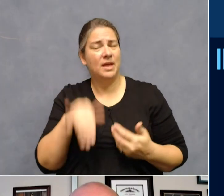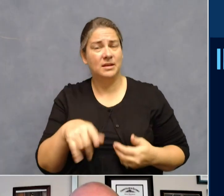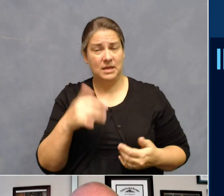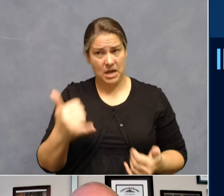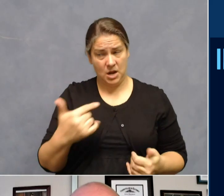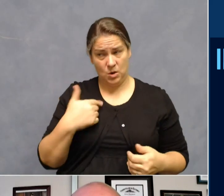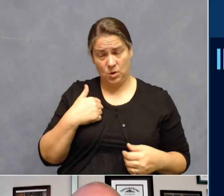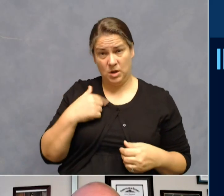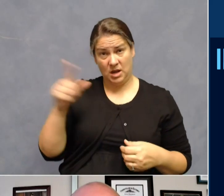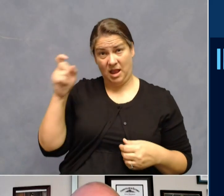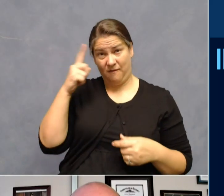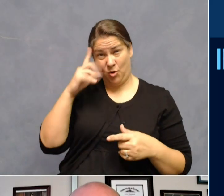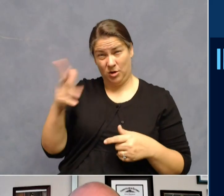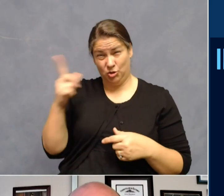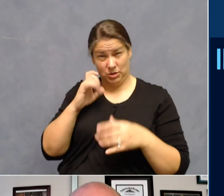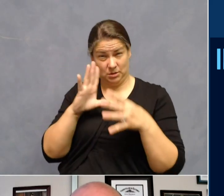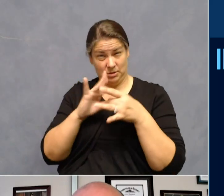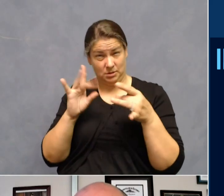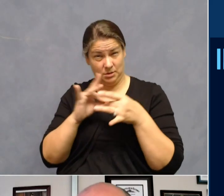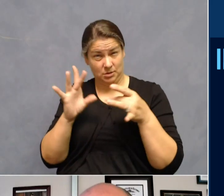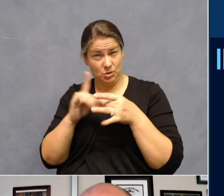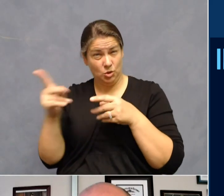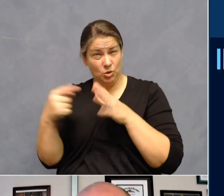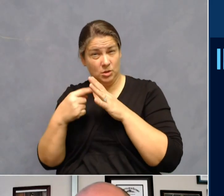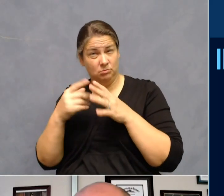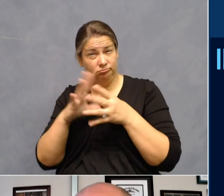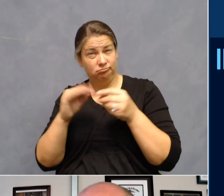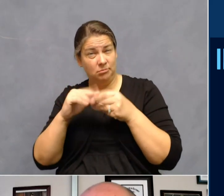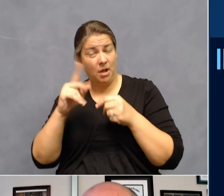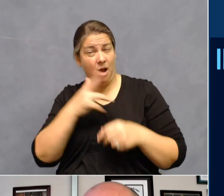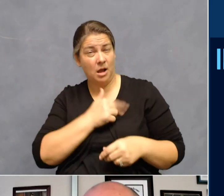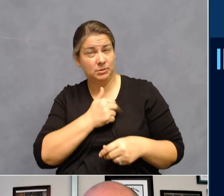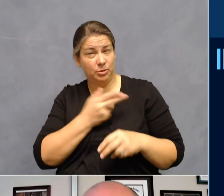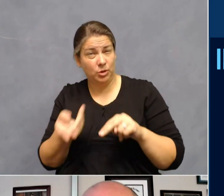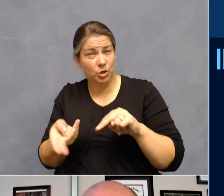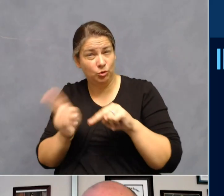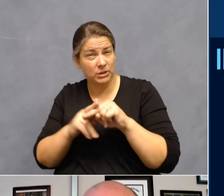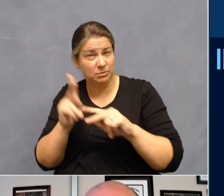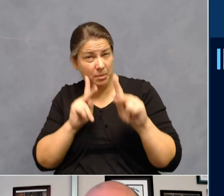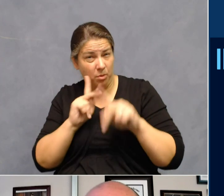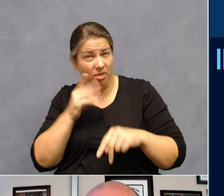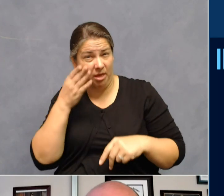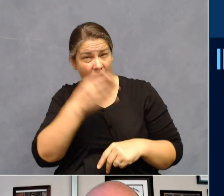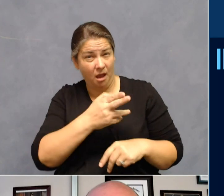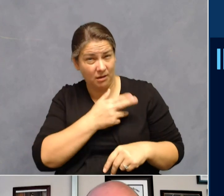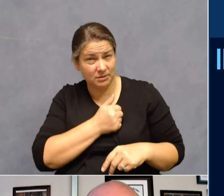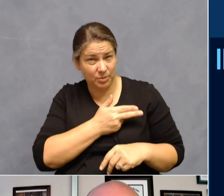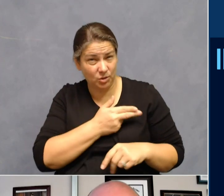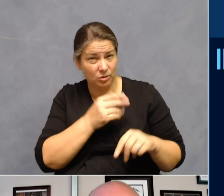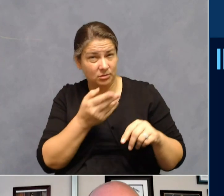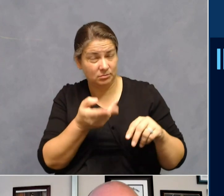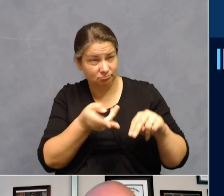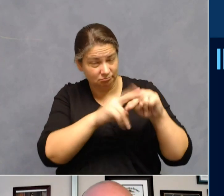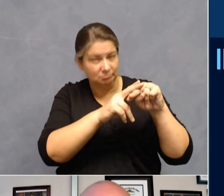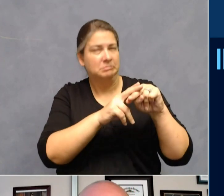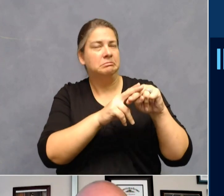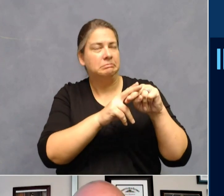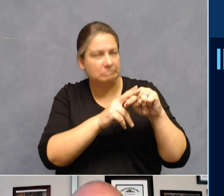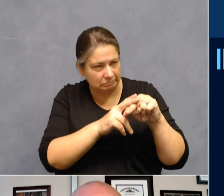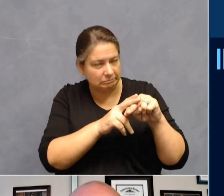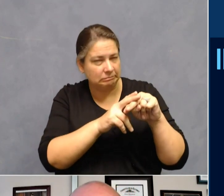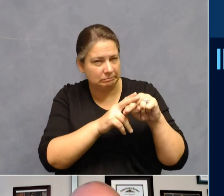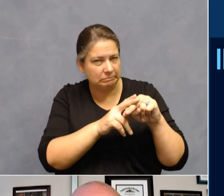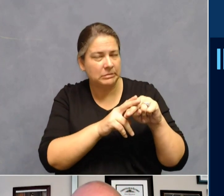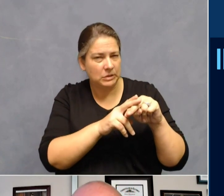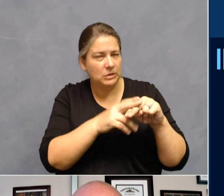has shown or described, I think we're going to see, unfortunately, that more people suffer bad consequences because